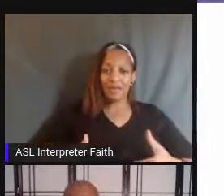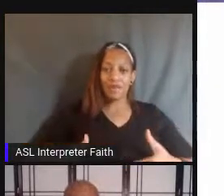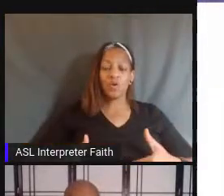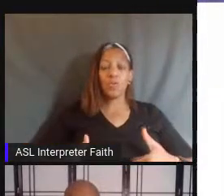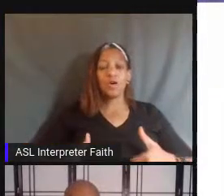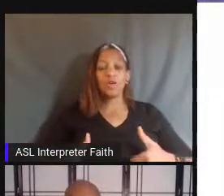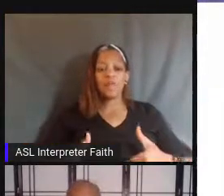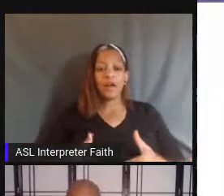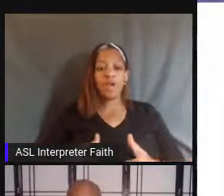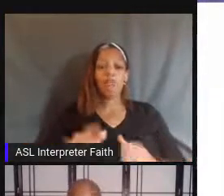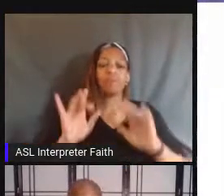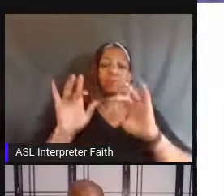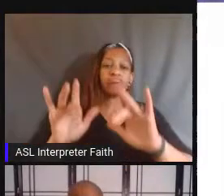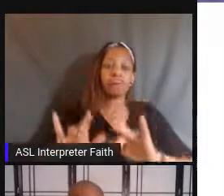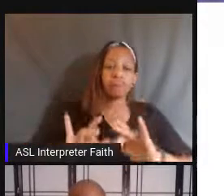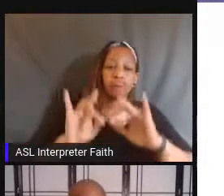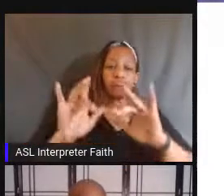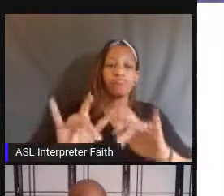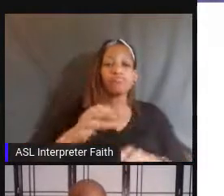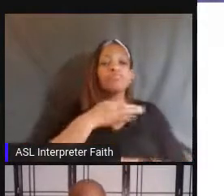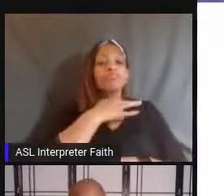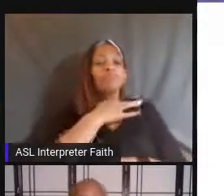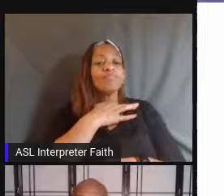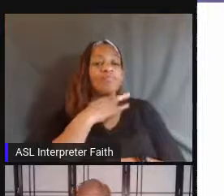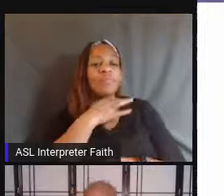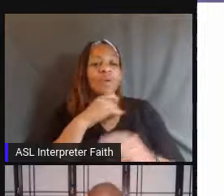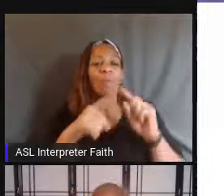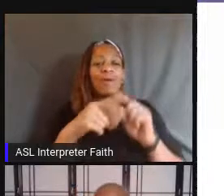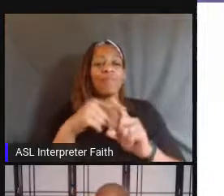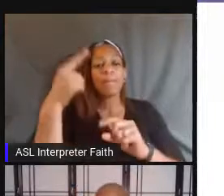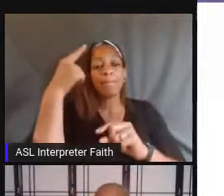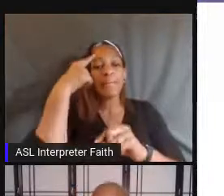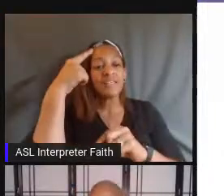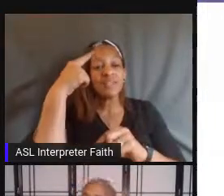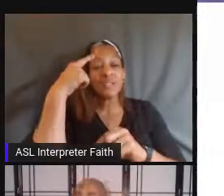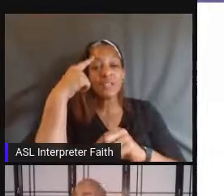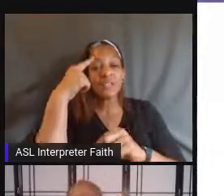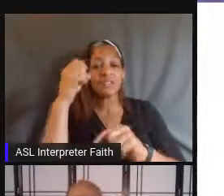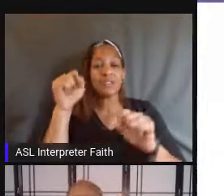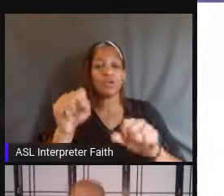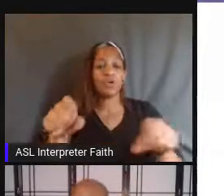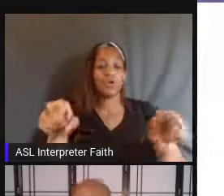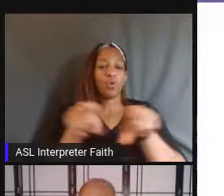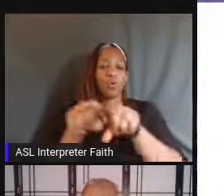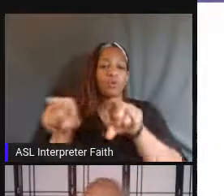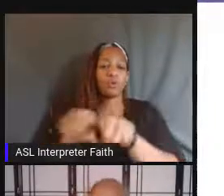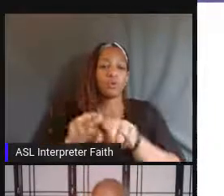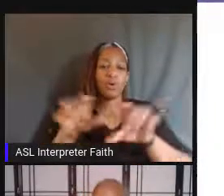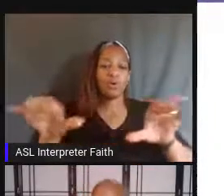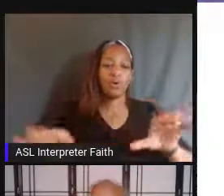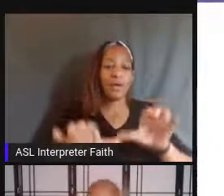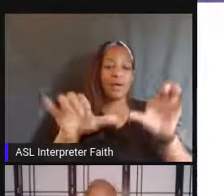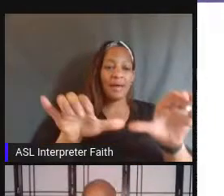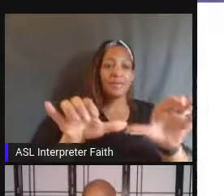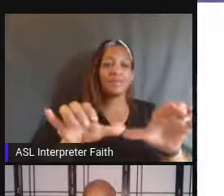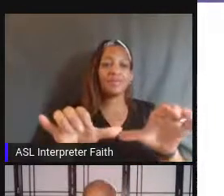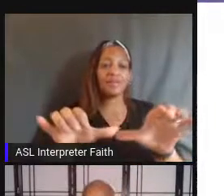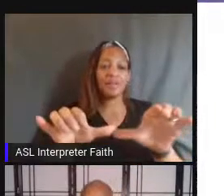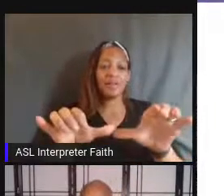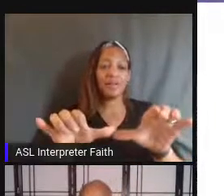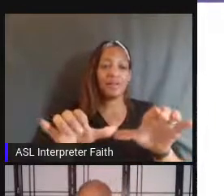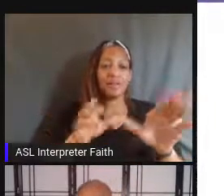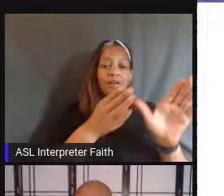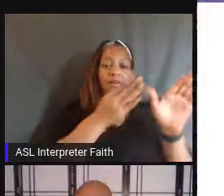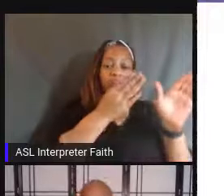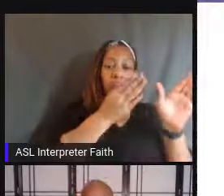curiosity, but this thing called mindfulness can also actively steer us